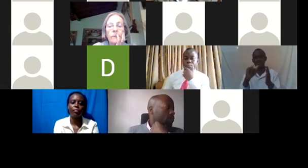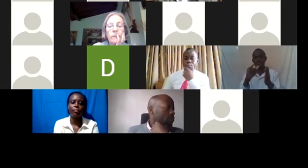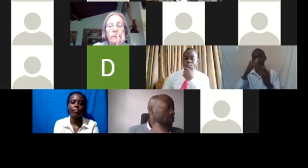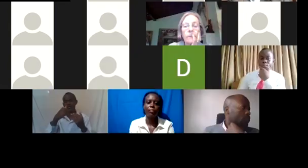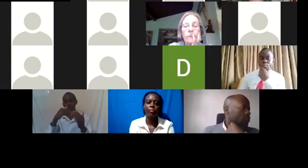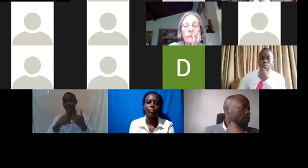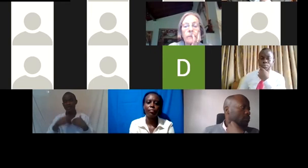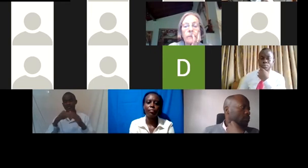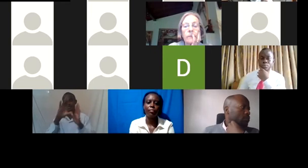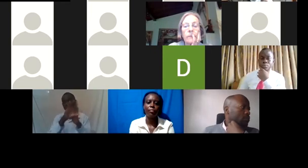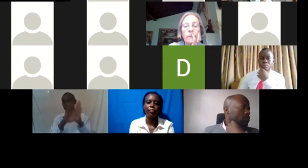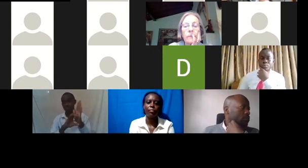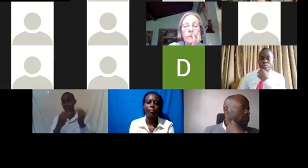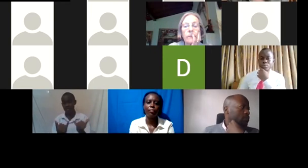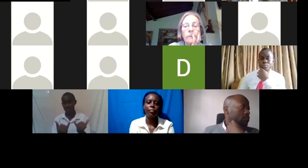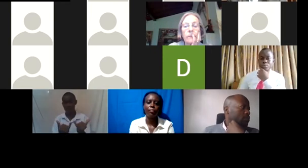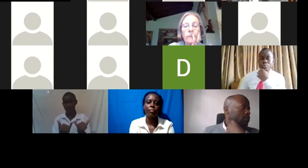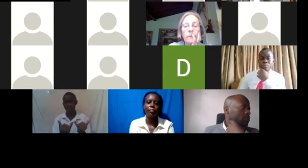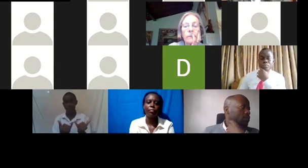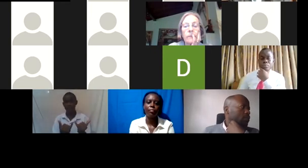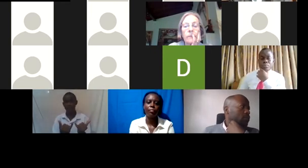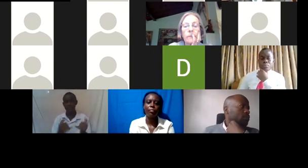And so where we are now,